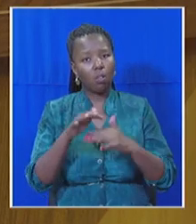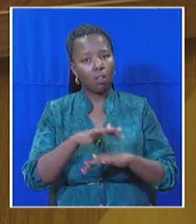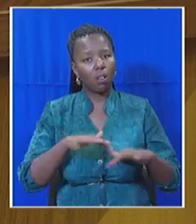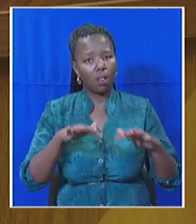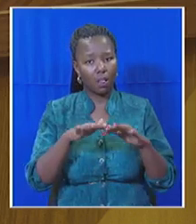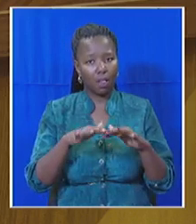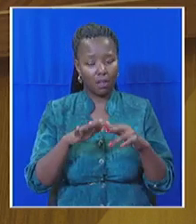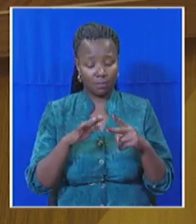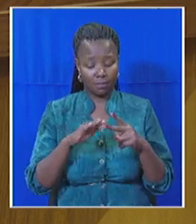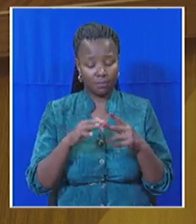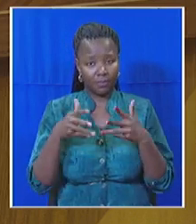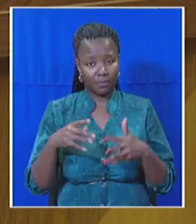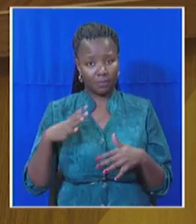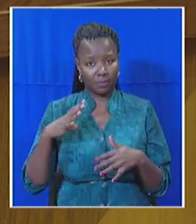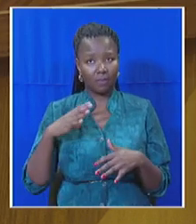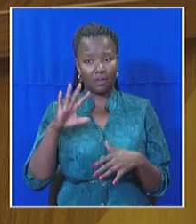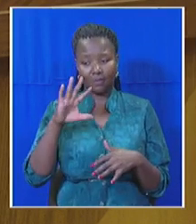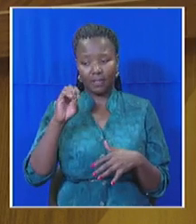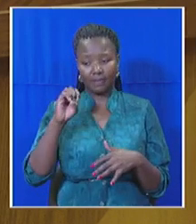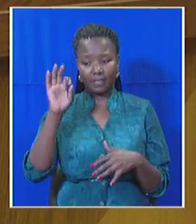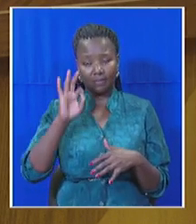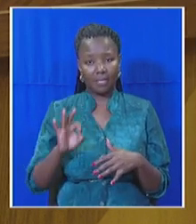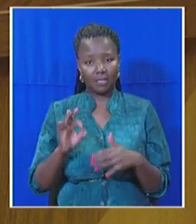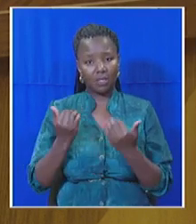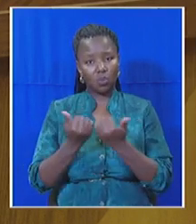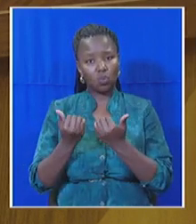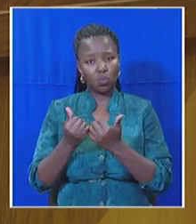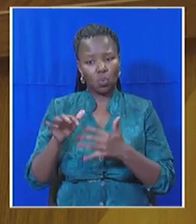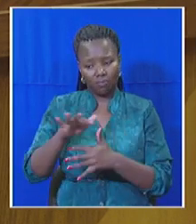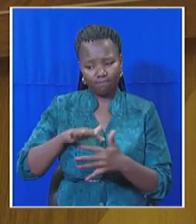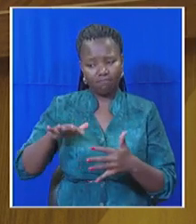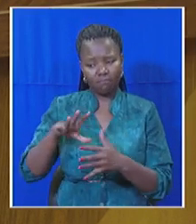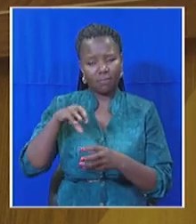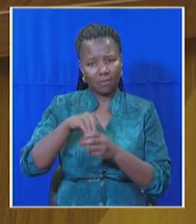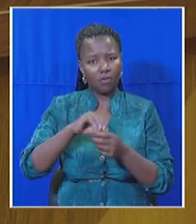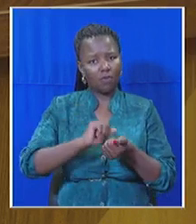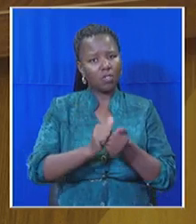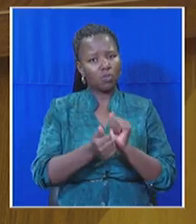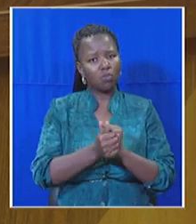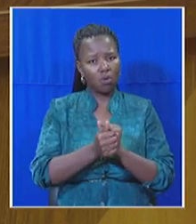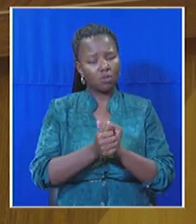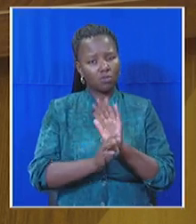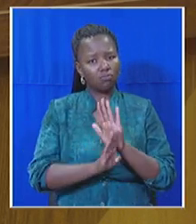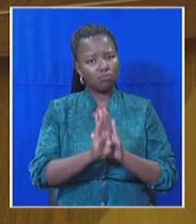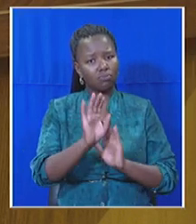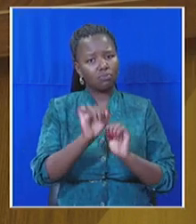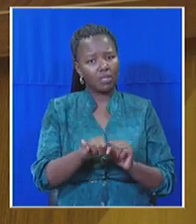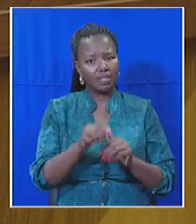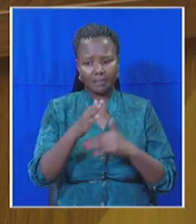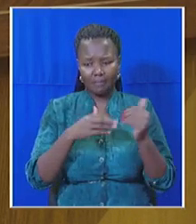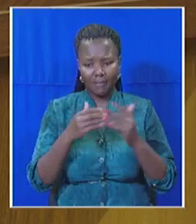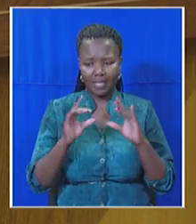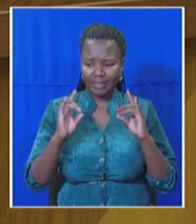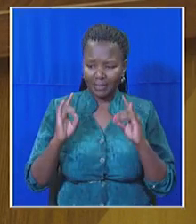is estimated that only 50% of schools are in some way involved in the development of sporting infrastructure, and